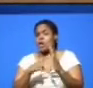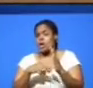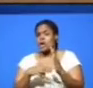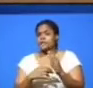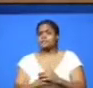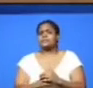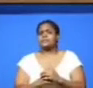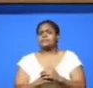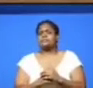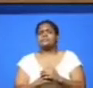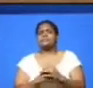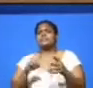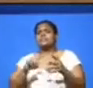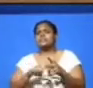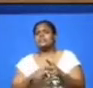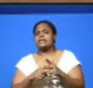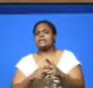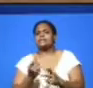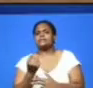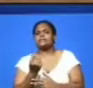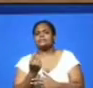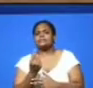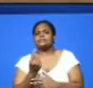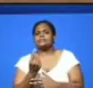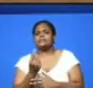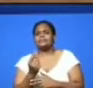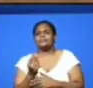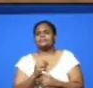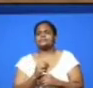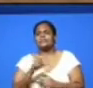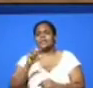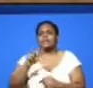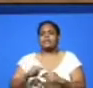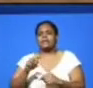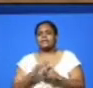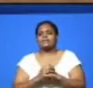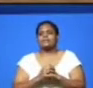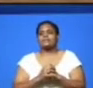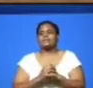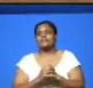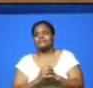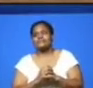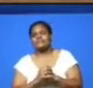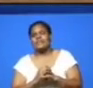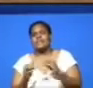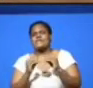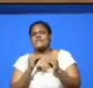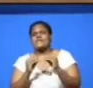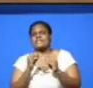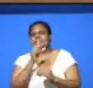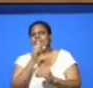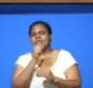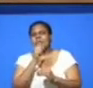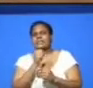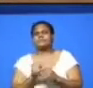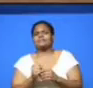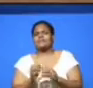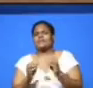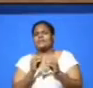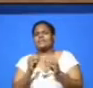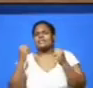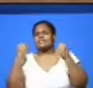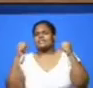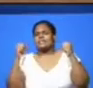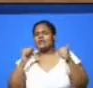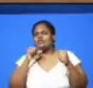beginning at verse 11. That's okay. Well, you move it up a little bit, and I will just keep talking until you get it right. So I won't stop